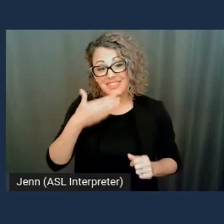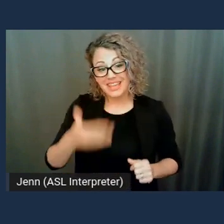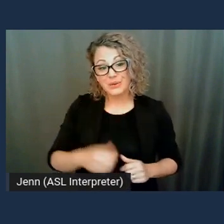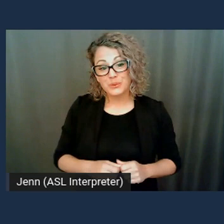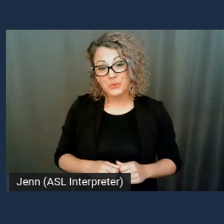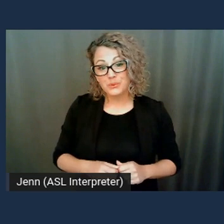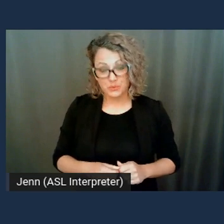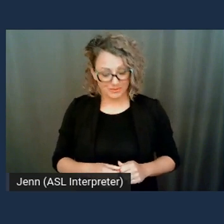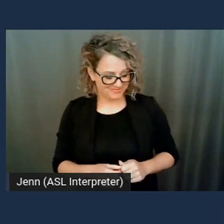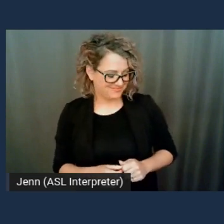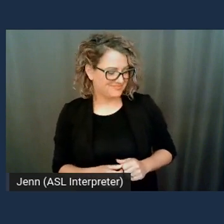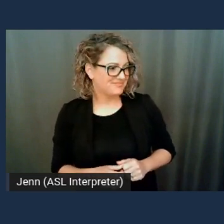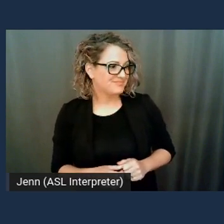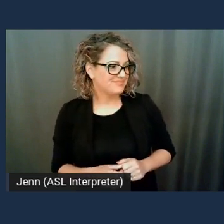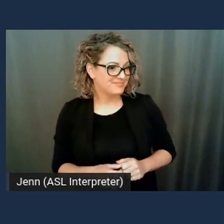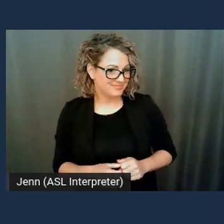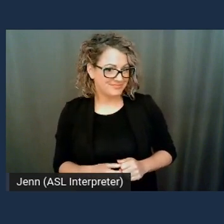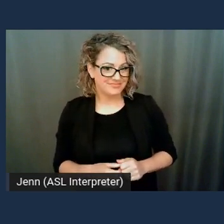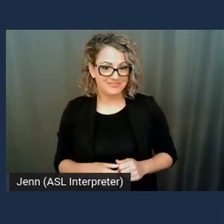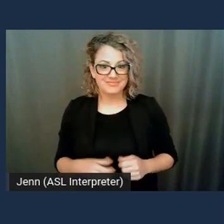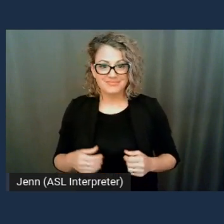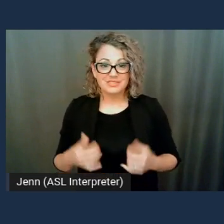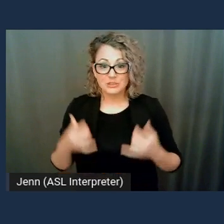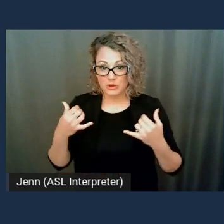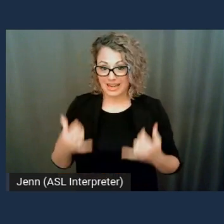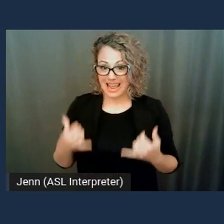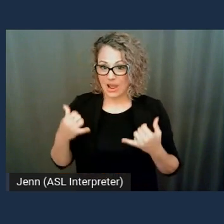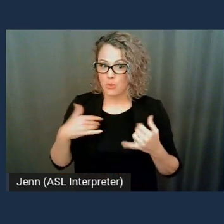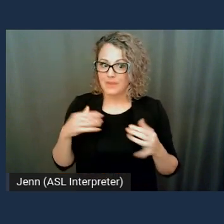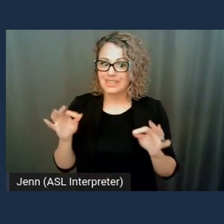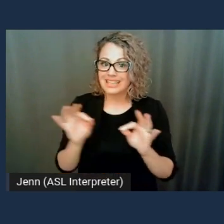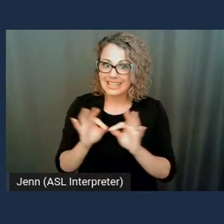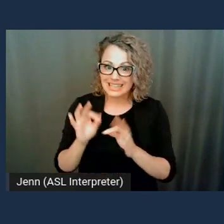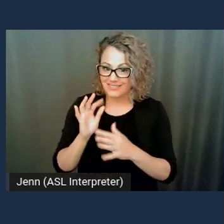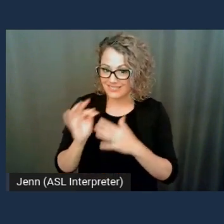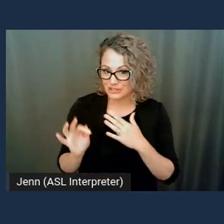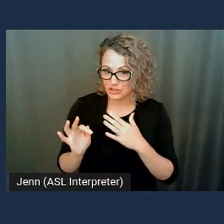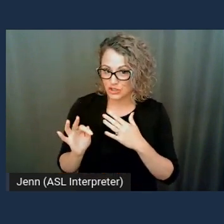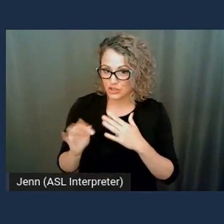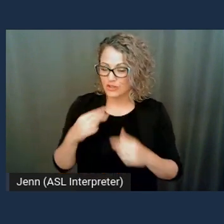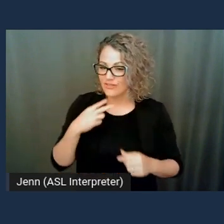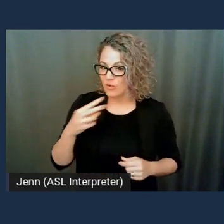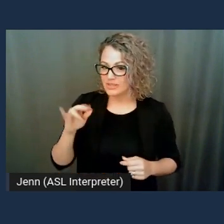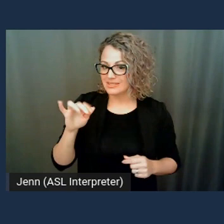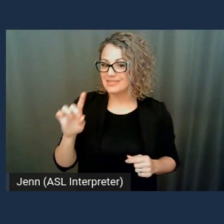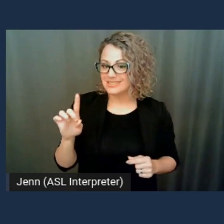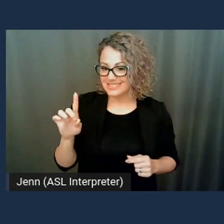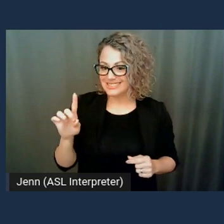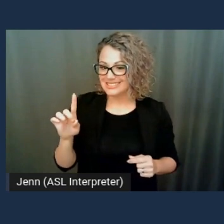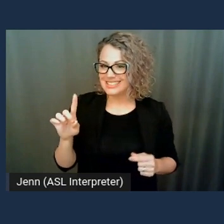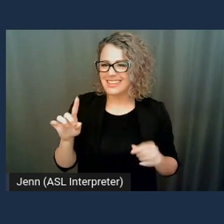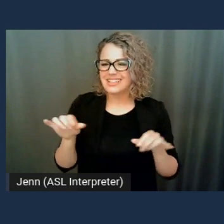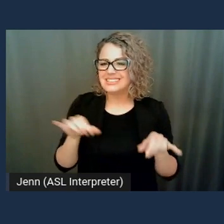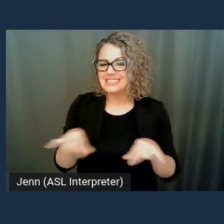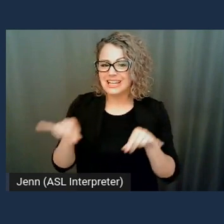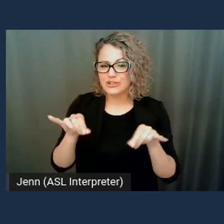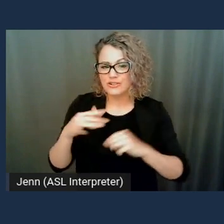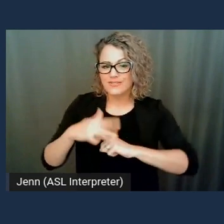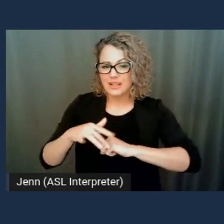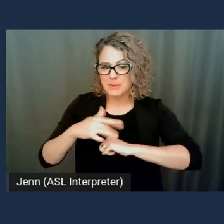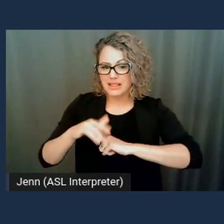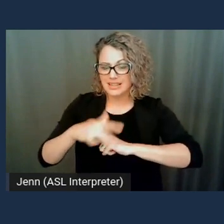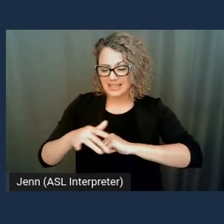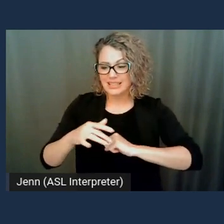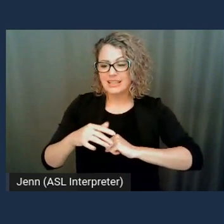you. So now we have introduced the key features of Amazon Connect Voice ID in its general availability. We have